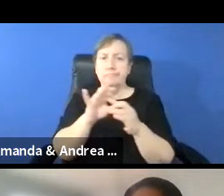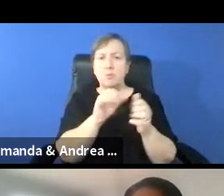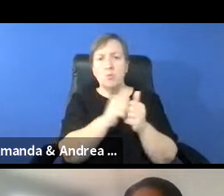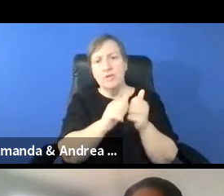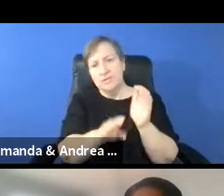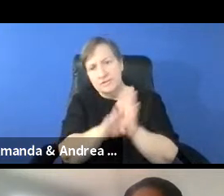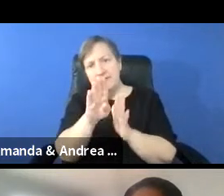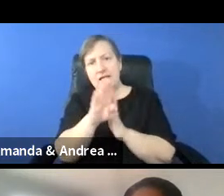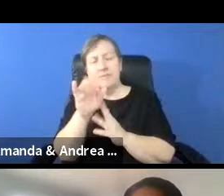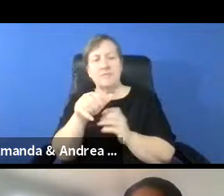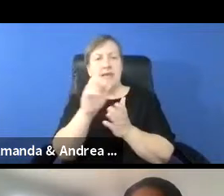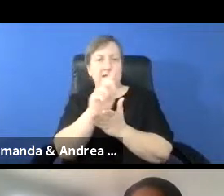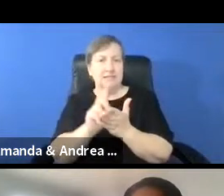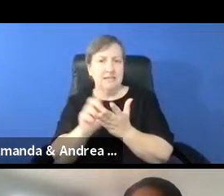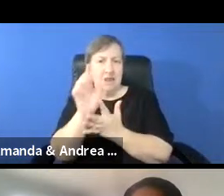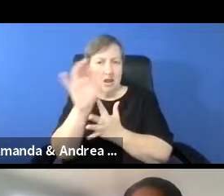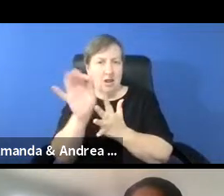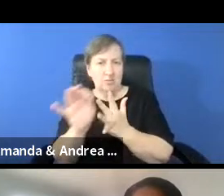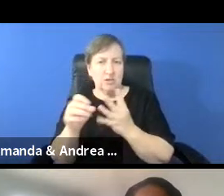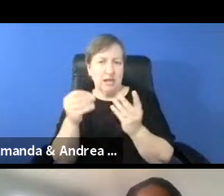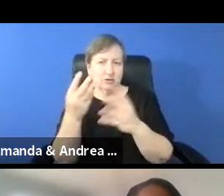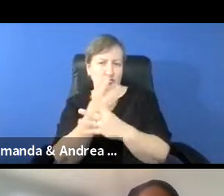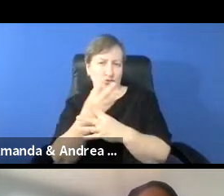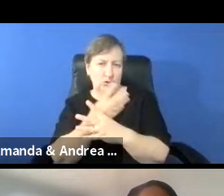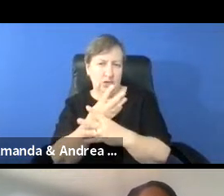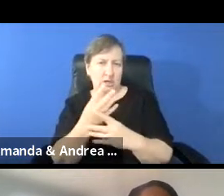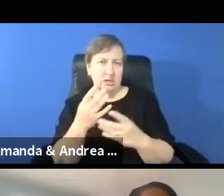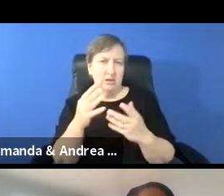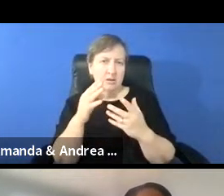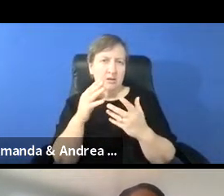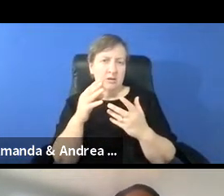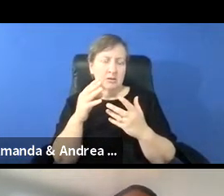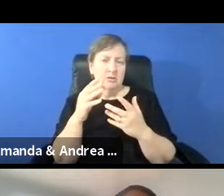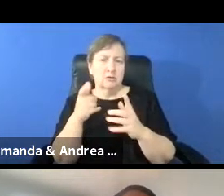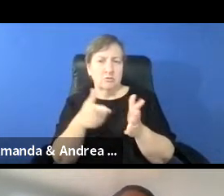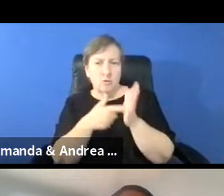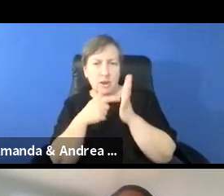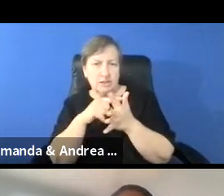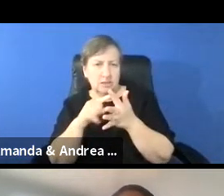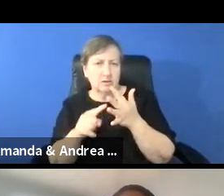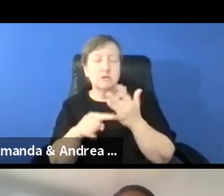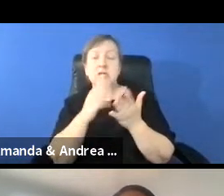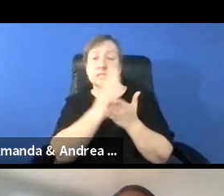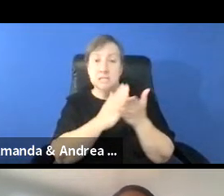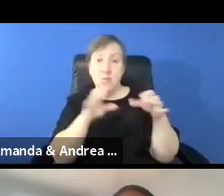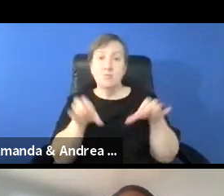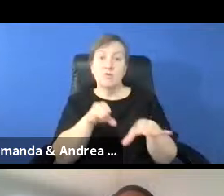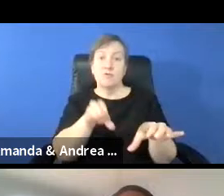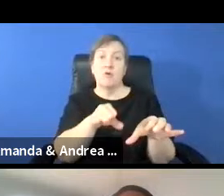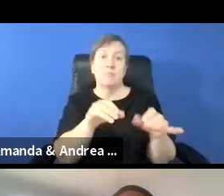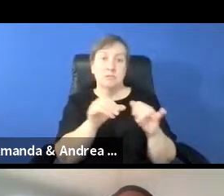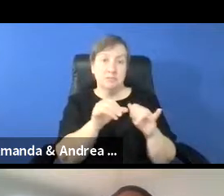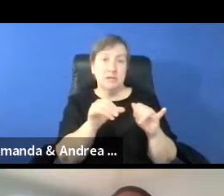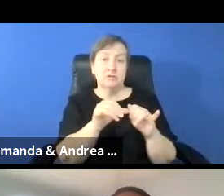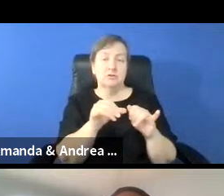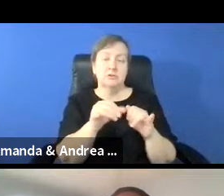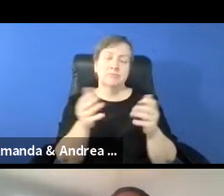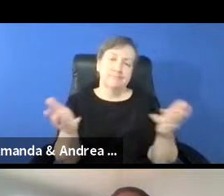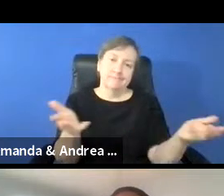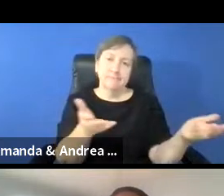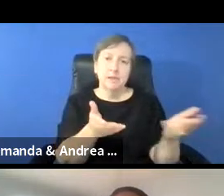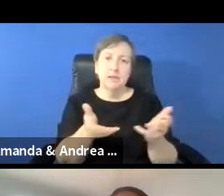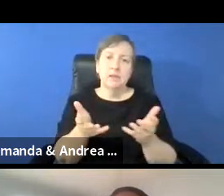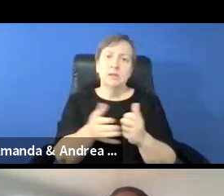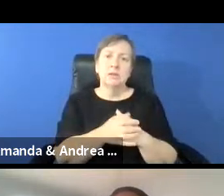the design options and screening criteria. So some performance measures, and this is going to